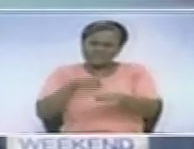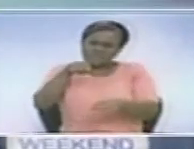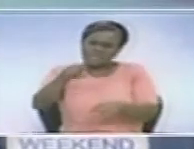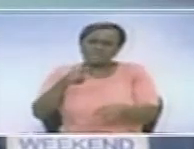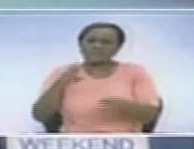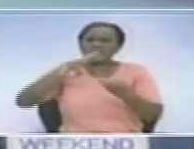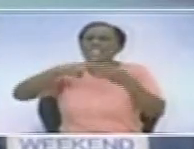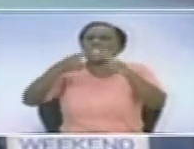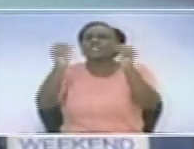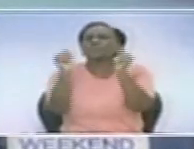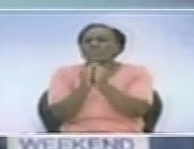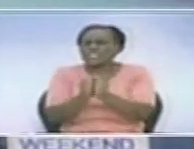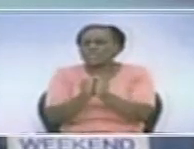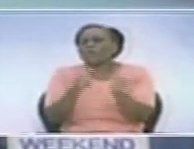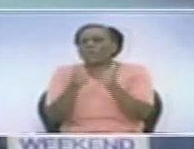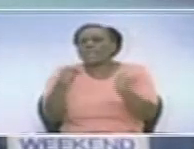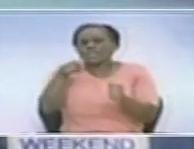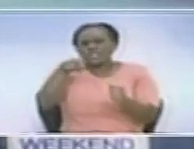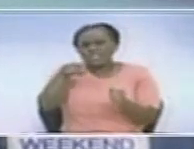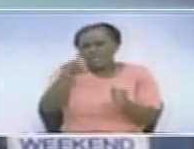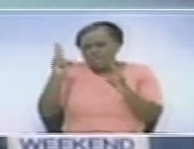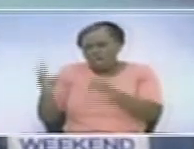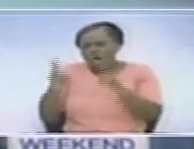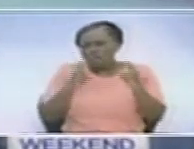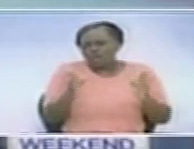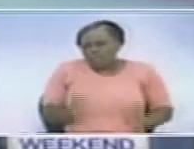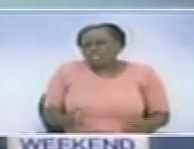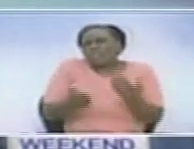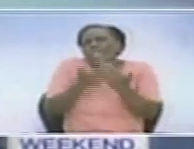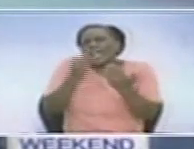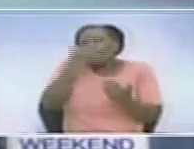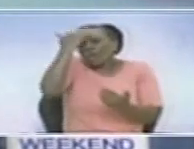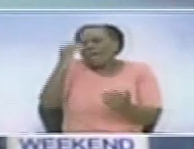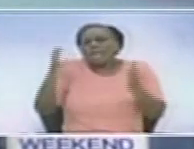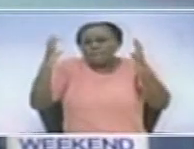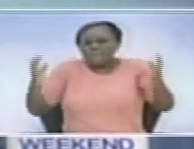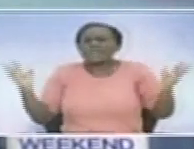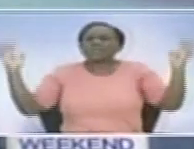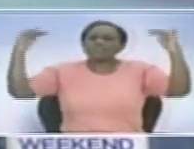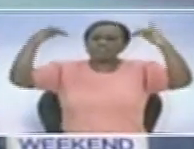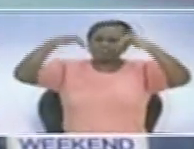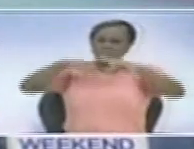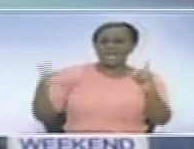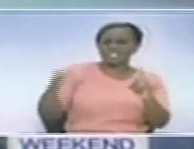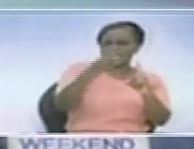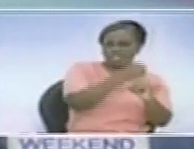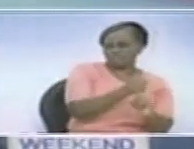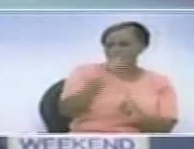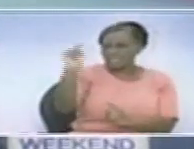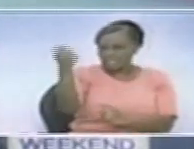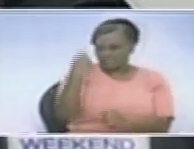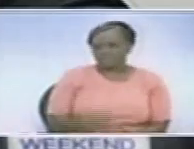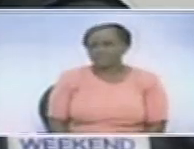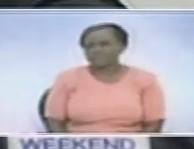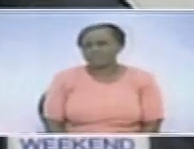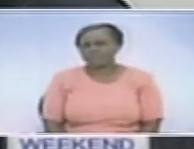on a day-to-day basis. Why should the ordinary Mwananchi care about this huge achievement for Kenya? Well,